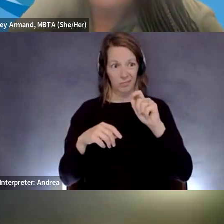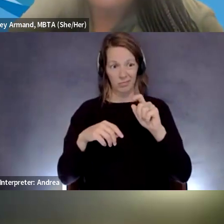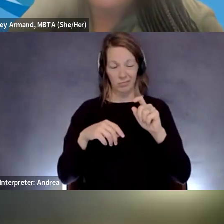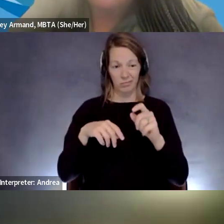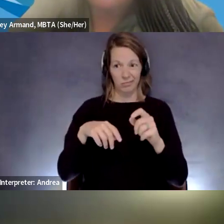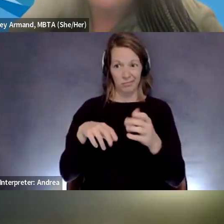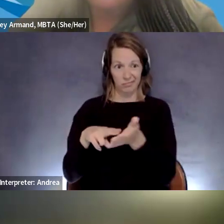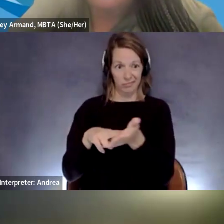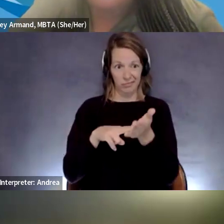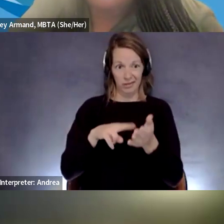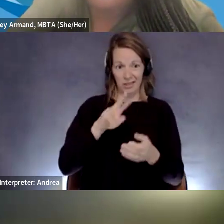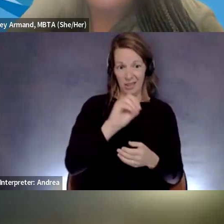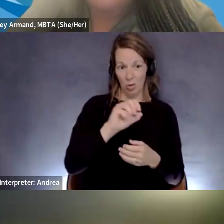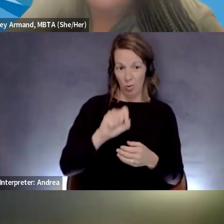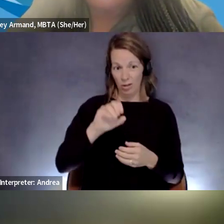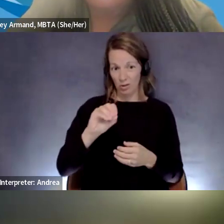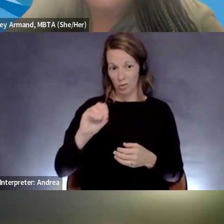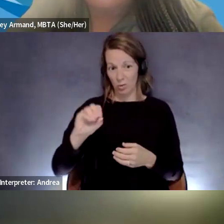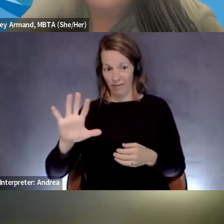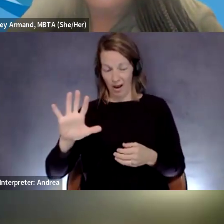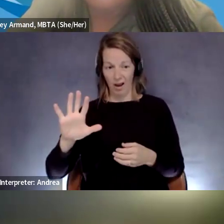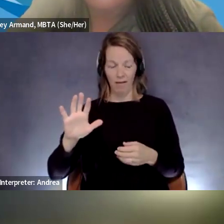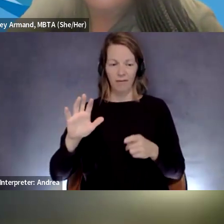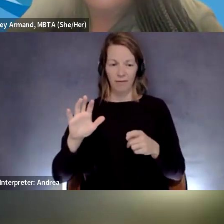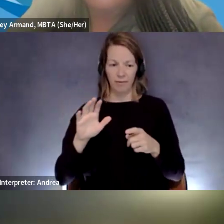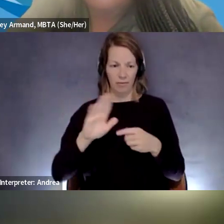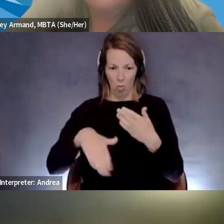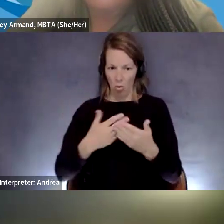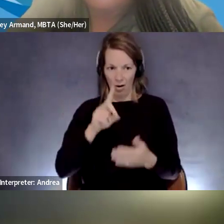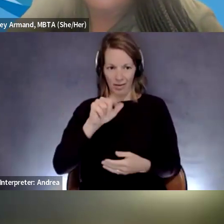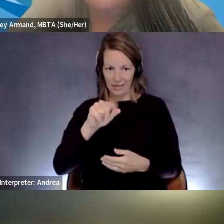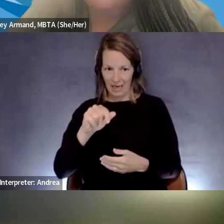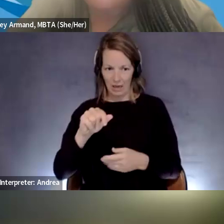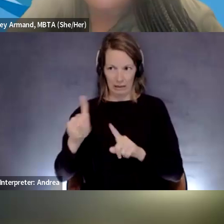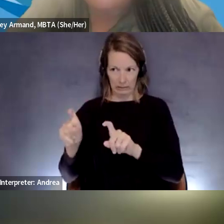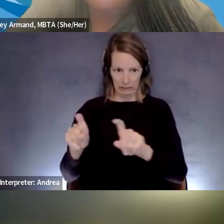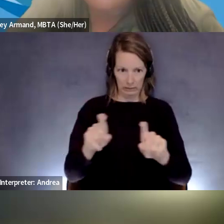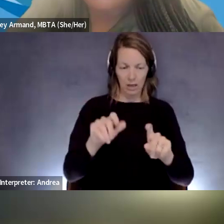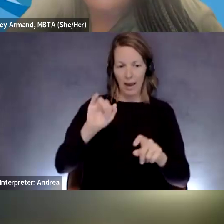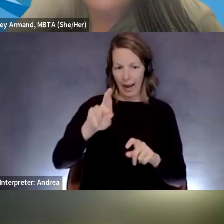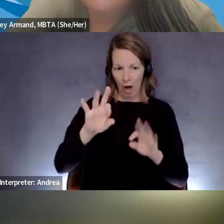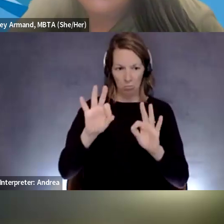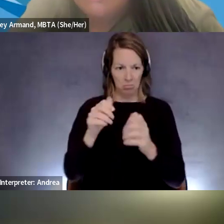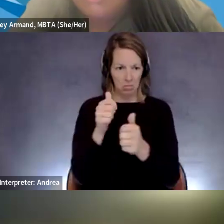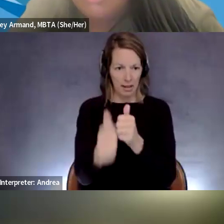0.005, I believe it was, for all the data. So we were able to get air clearance.